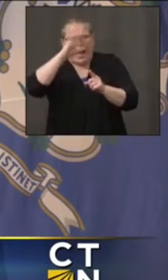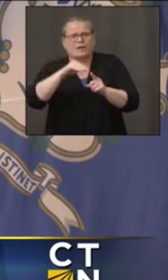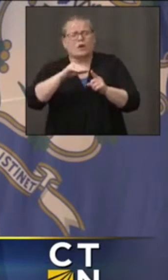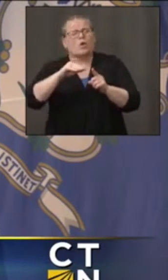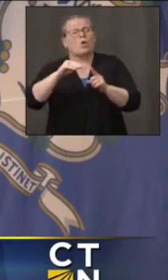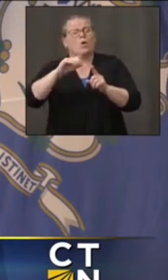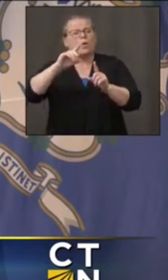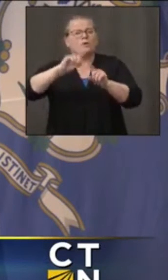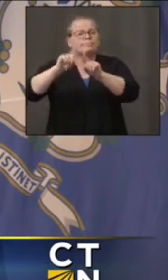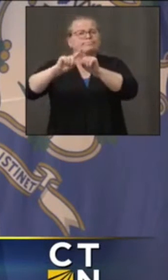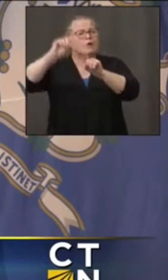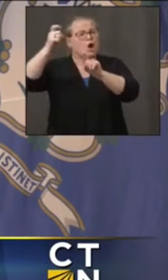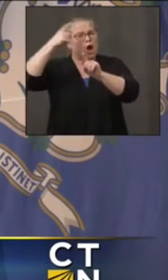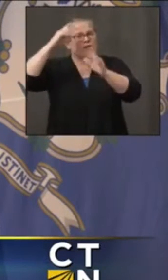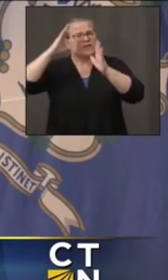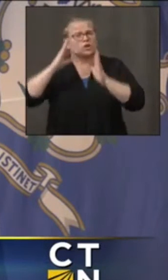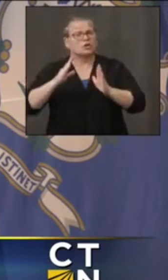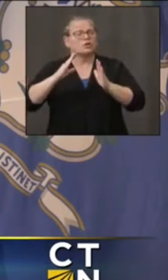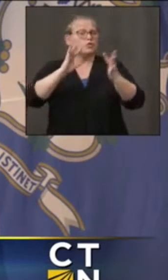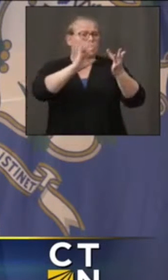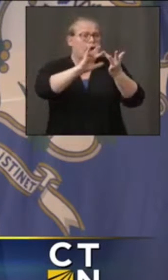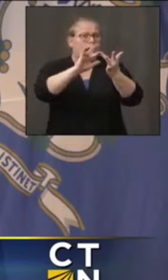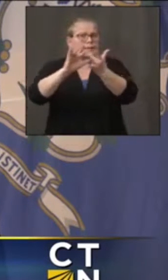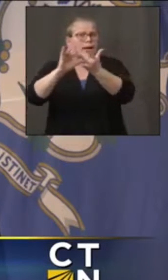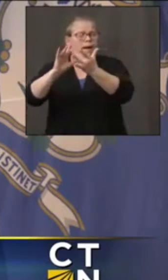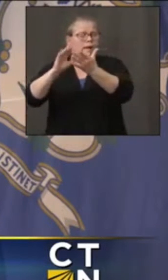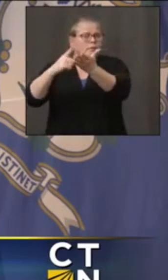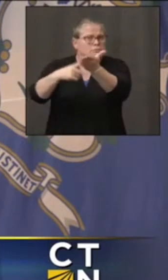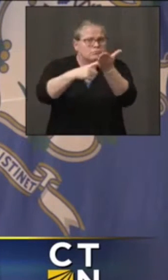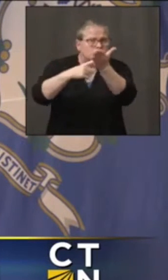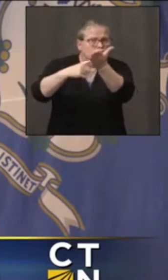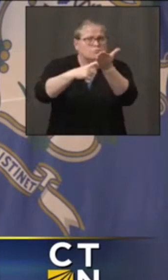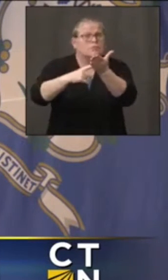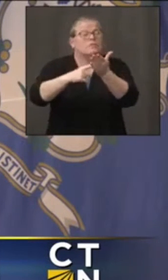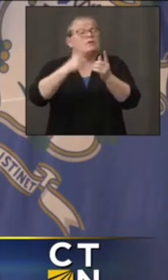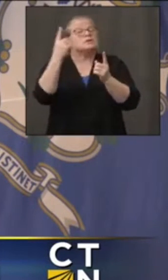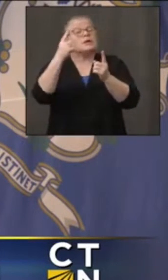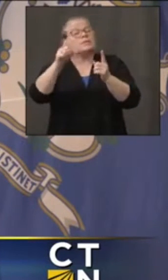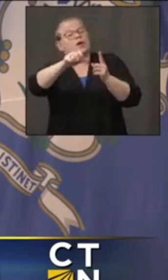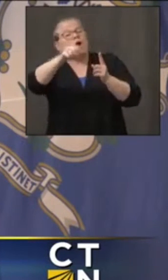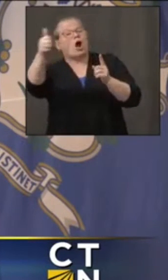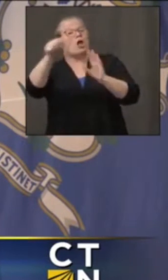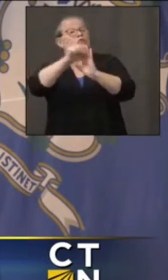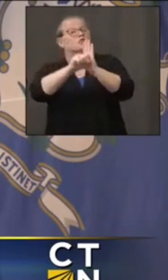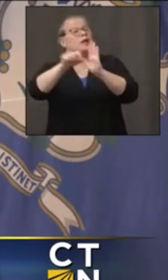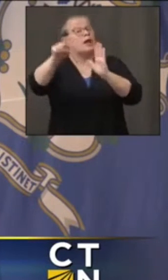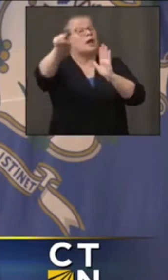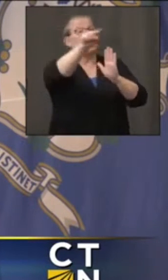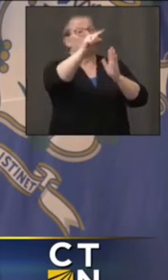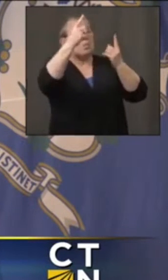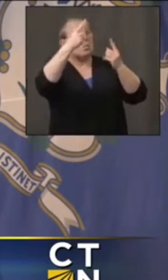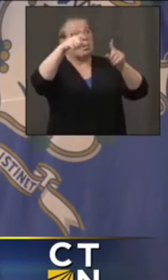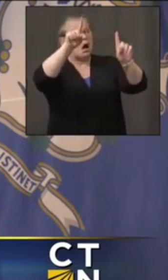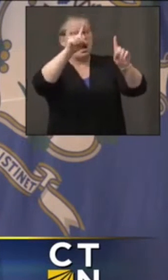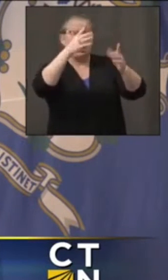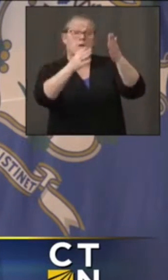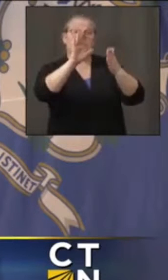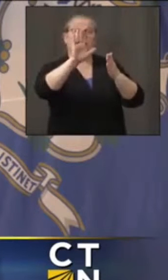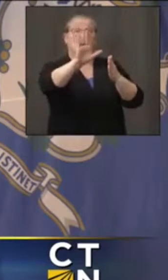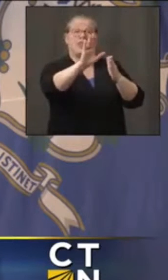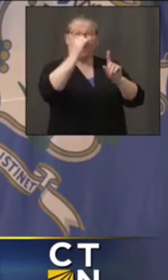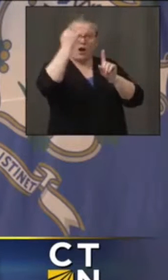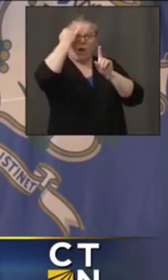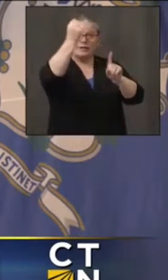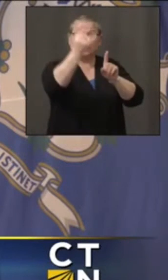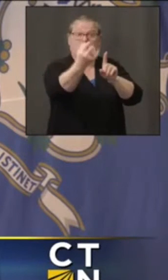there something that's being done right now that you can sort of apply here with respect to them having some success, as I mentioned, in places